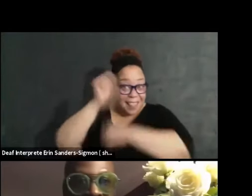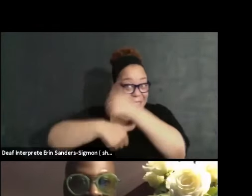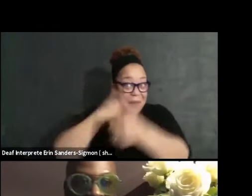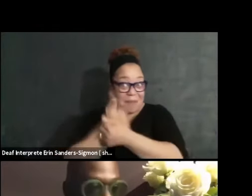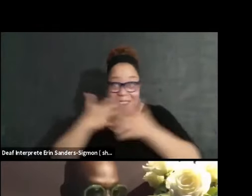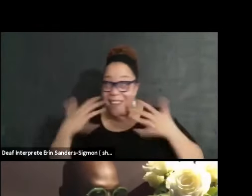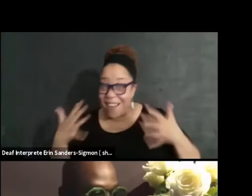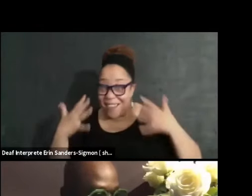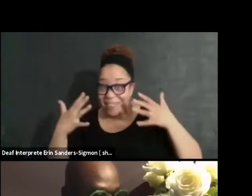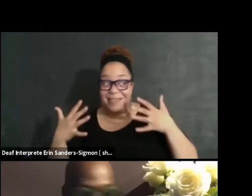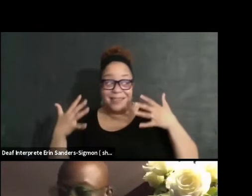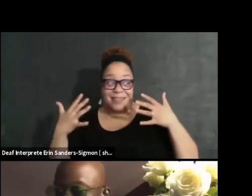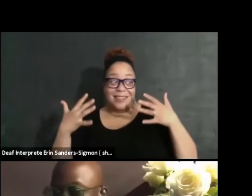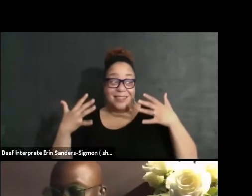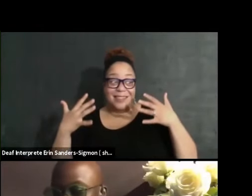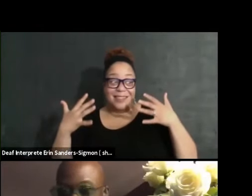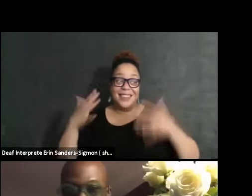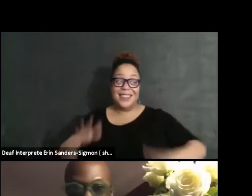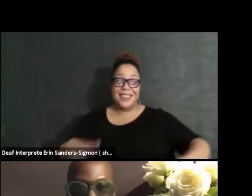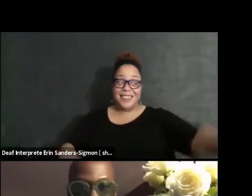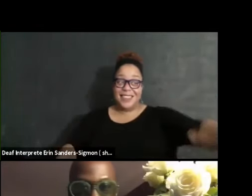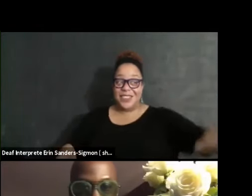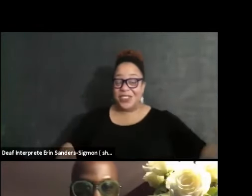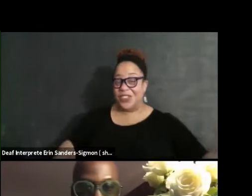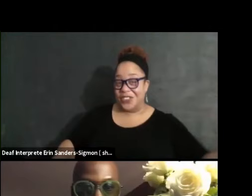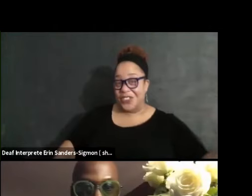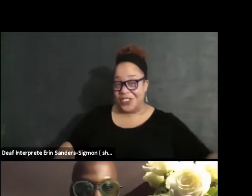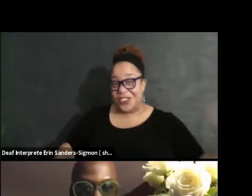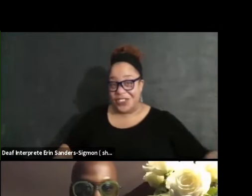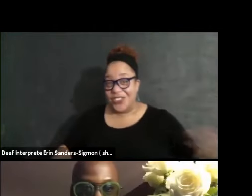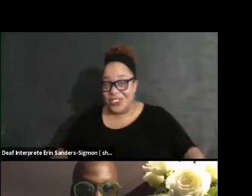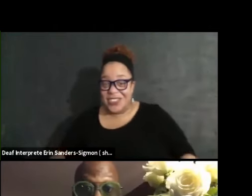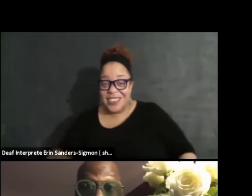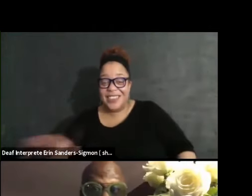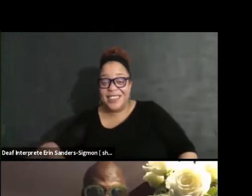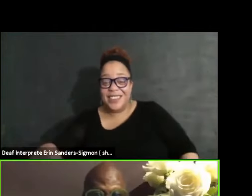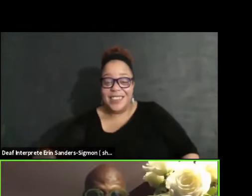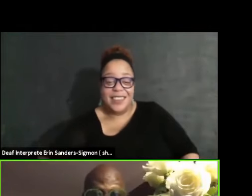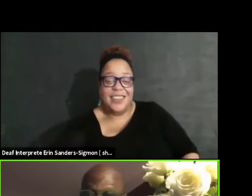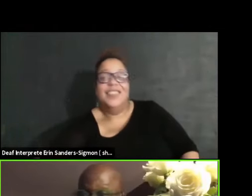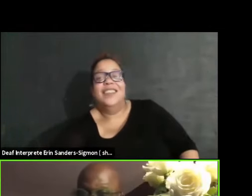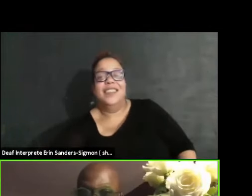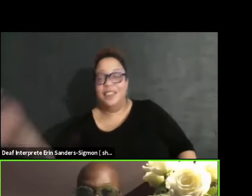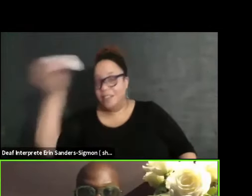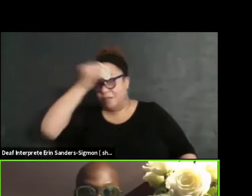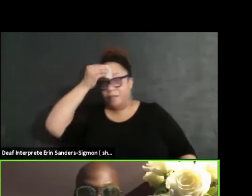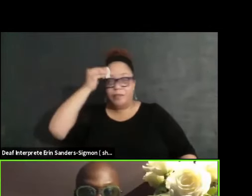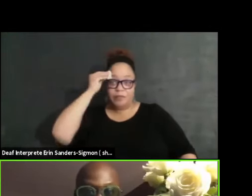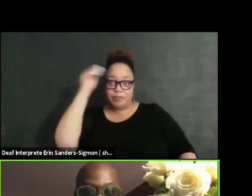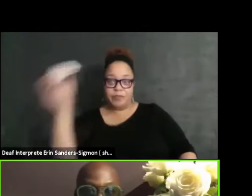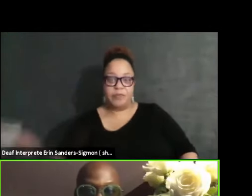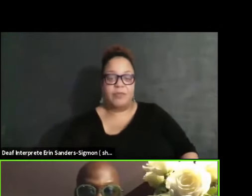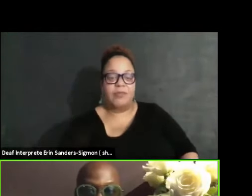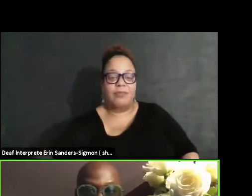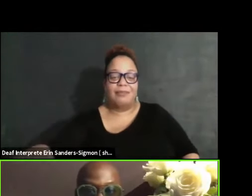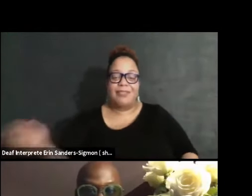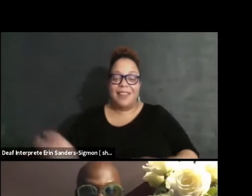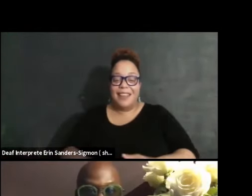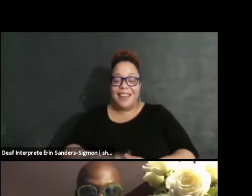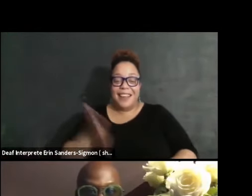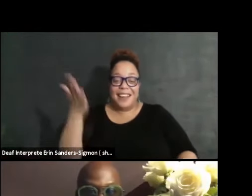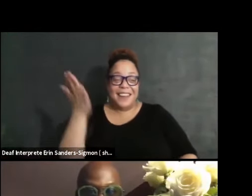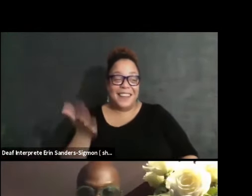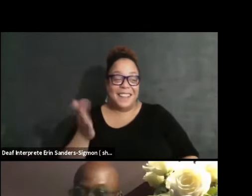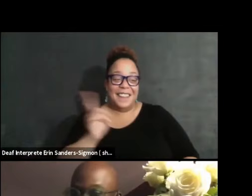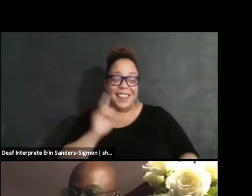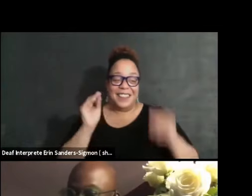Mamuthi, real quick. Tell me, Sid. Got a little surprise. So we just jumping with surprises, right? Oh, there's more. That's how we do. There's a tad bit more. So